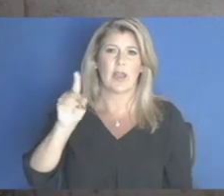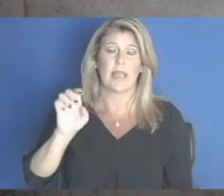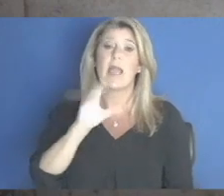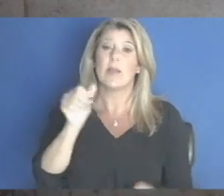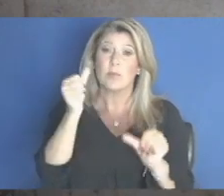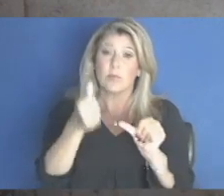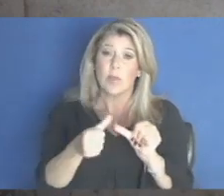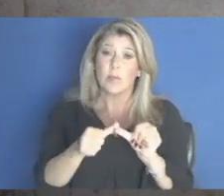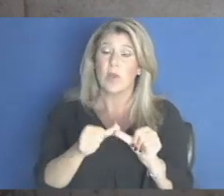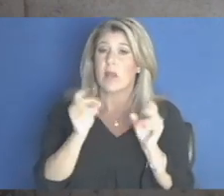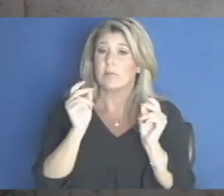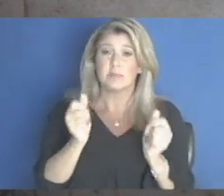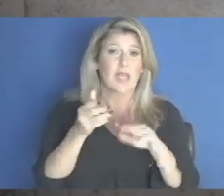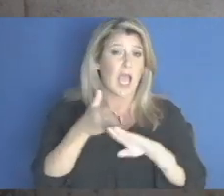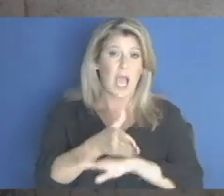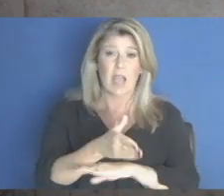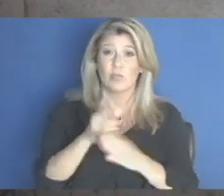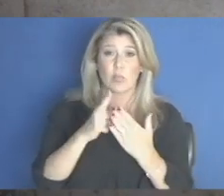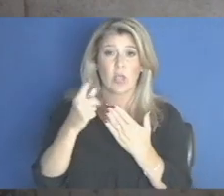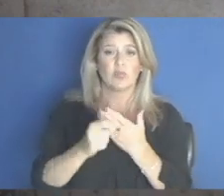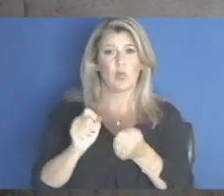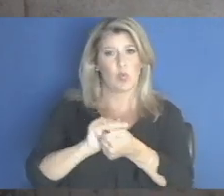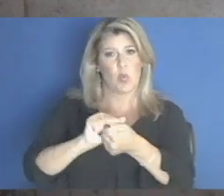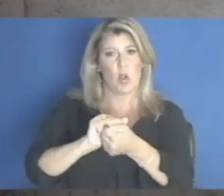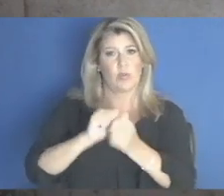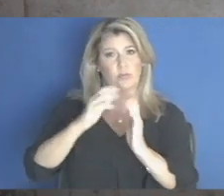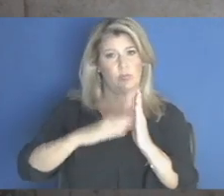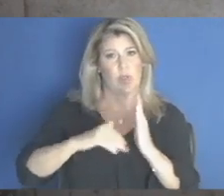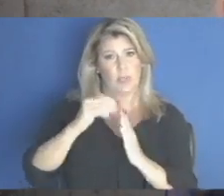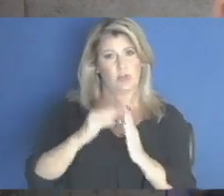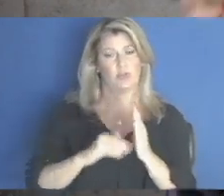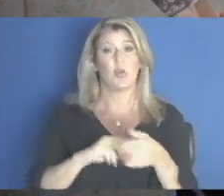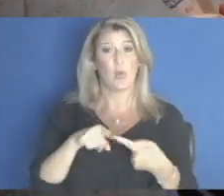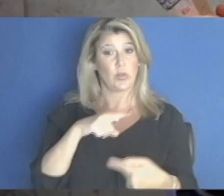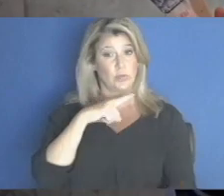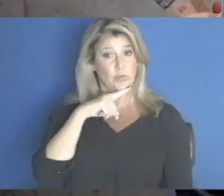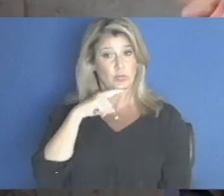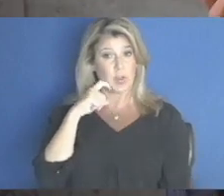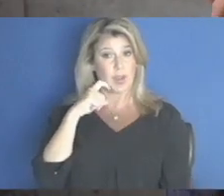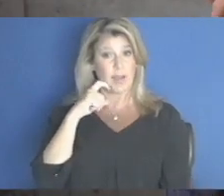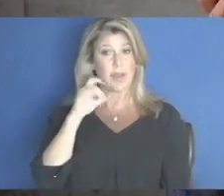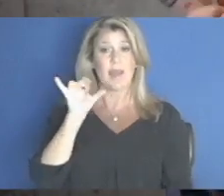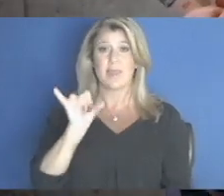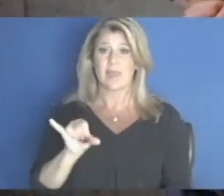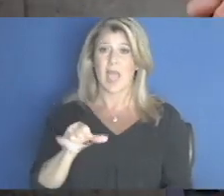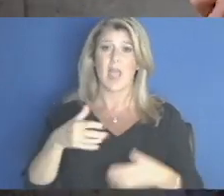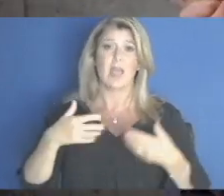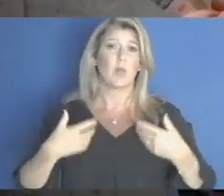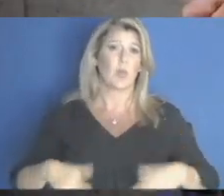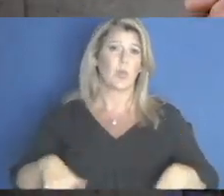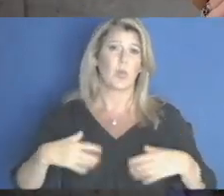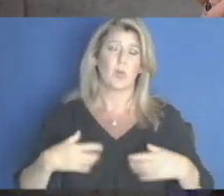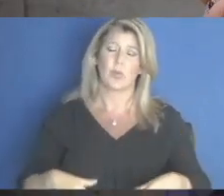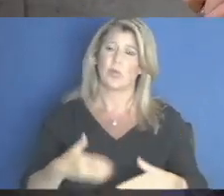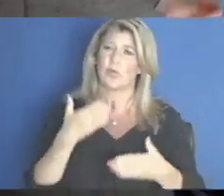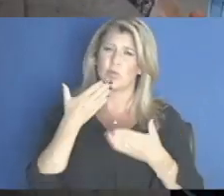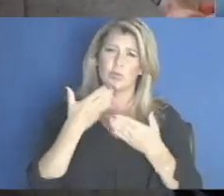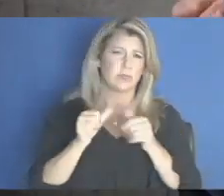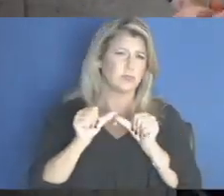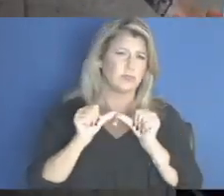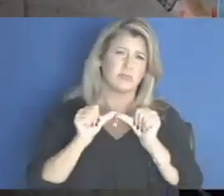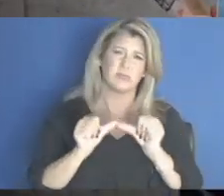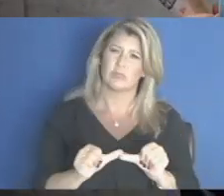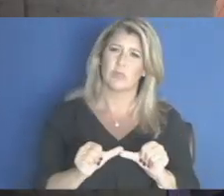wash your brush immediately after you're done with the gator hide. Once dry, this stuff is